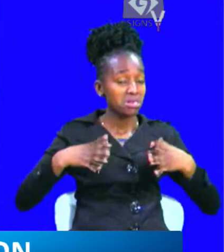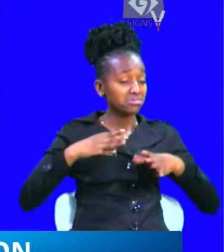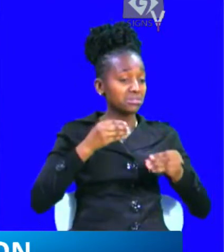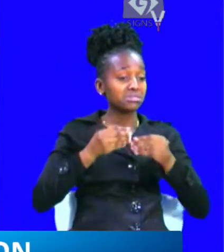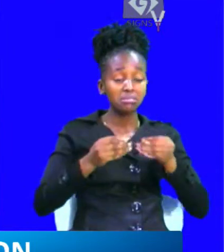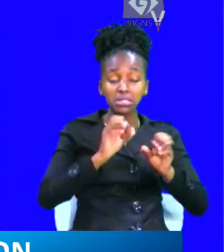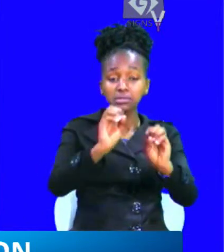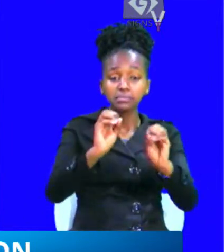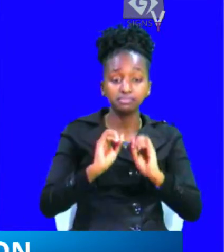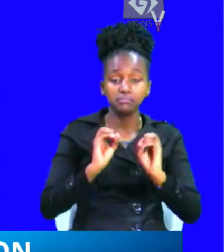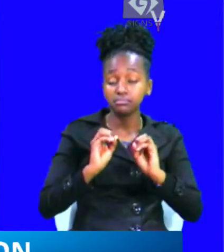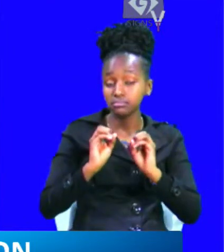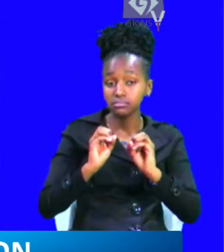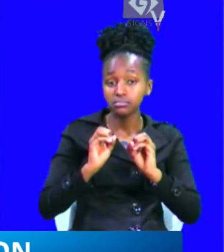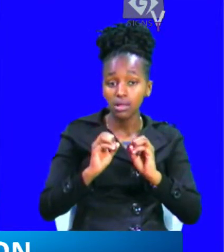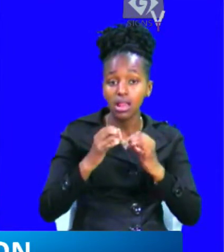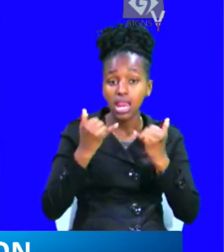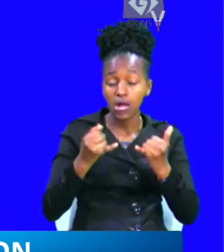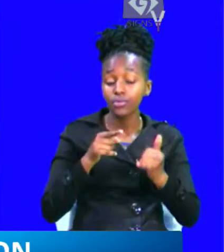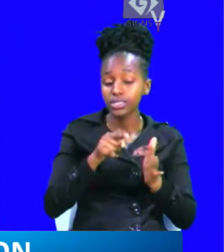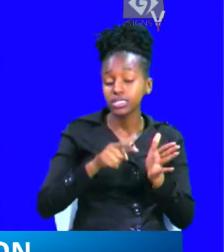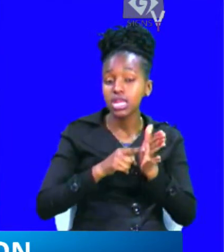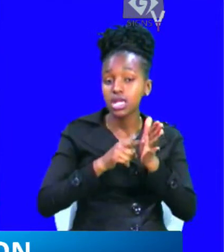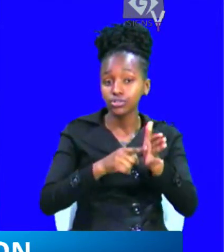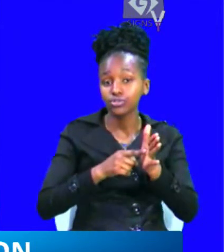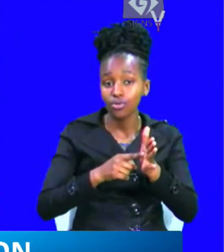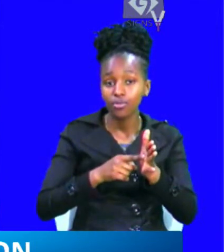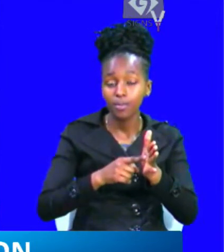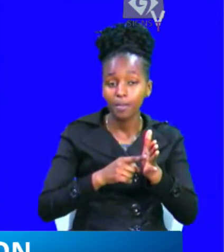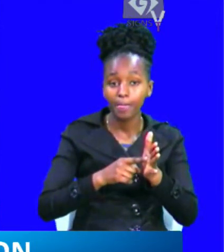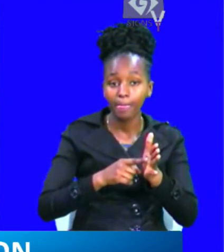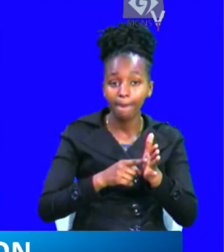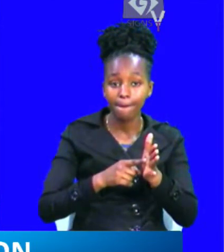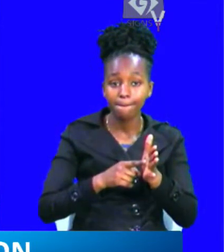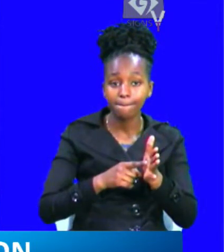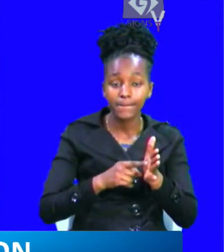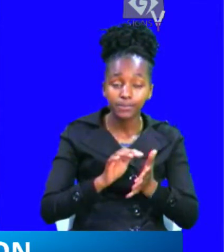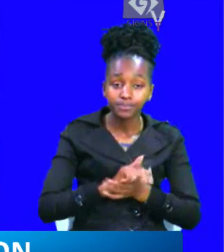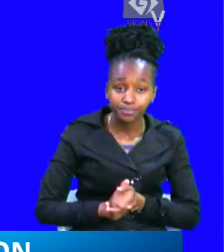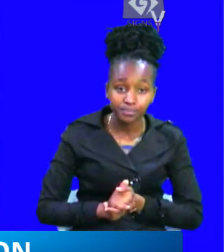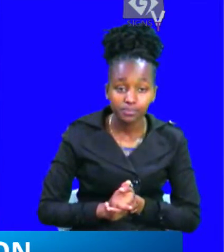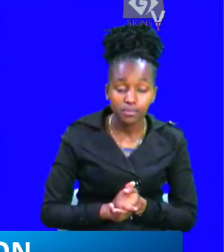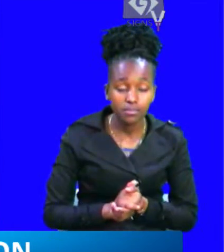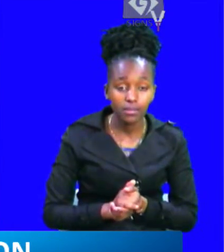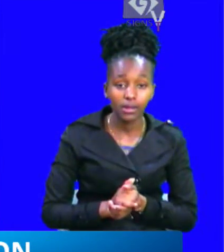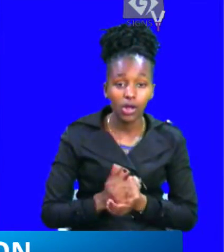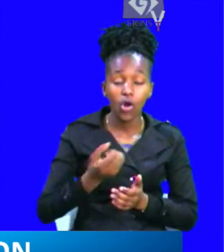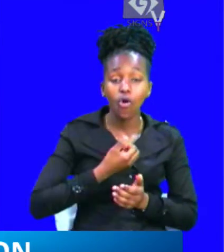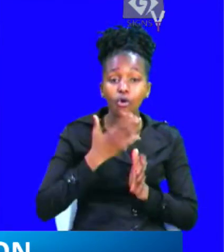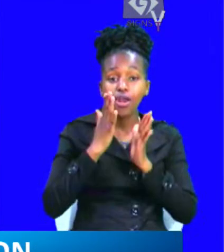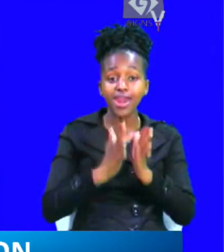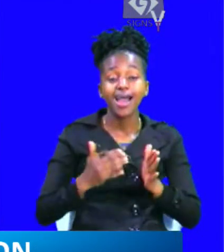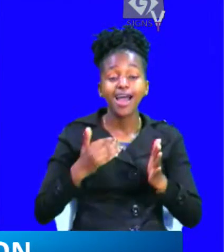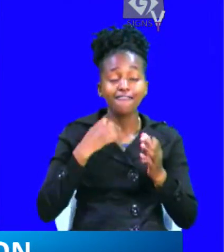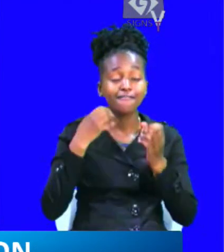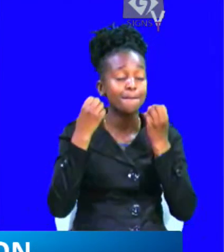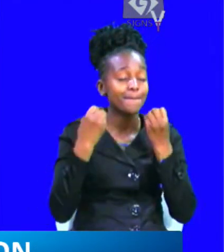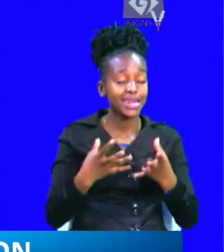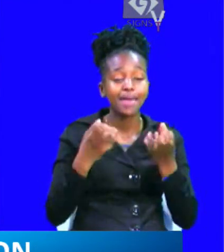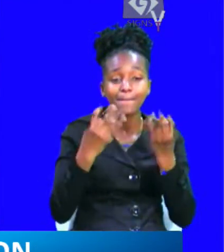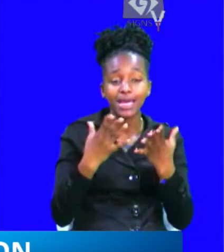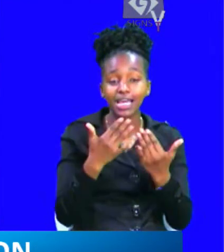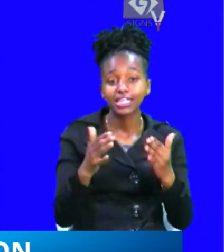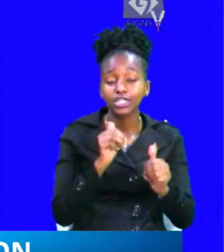county level in the country. So that tells you that Alan Chesang has still a full plate of things to deal with to make sure